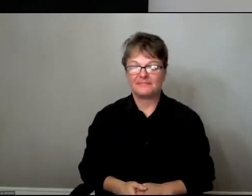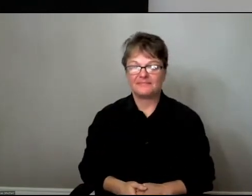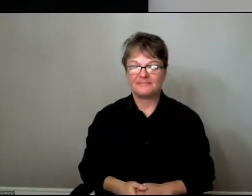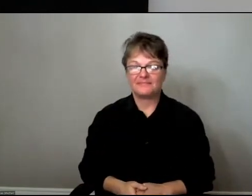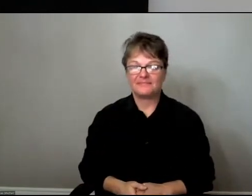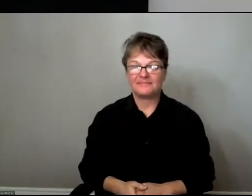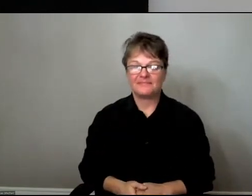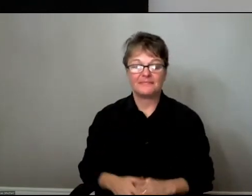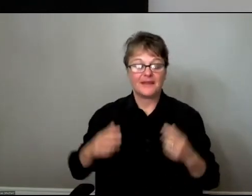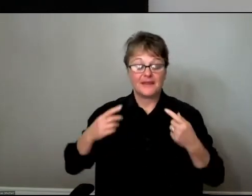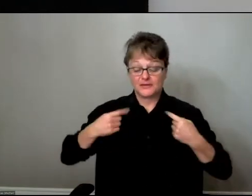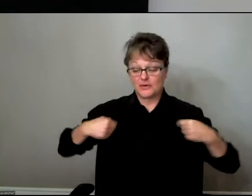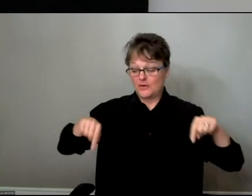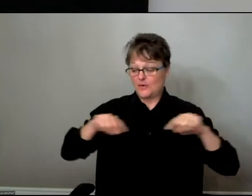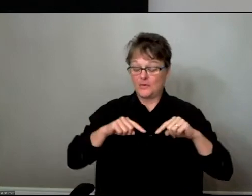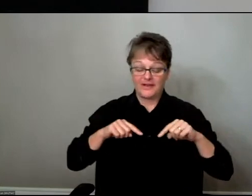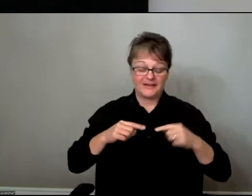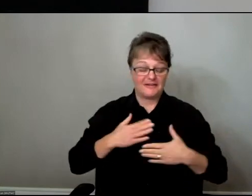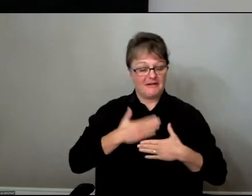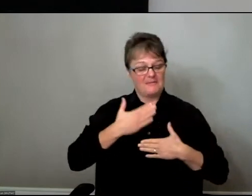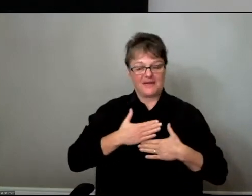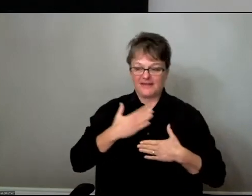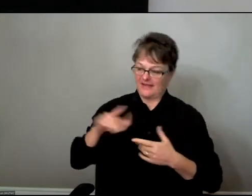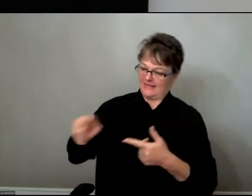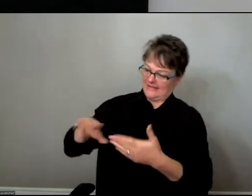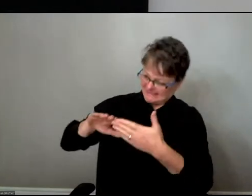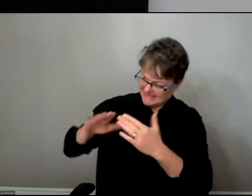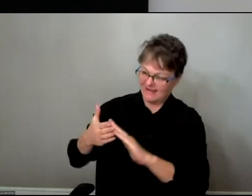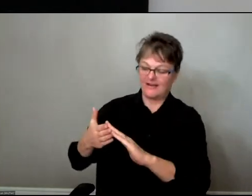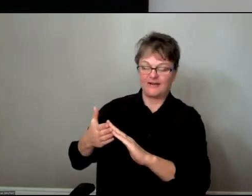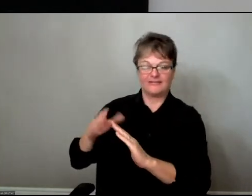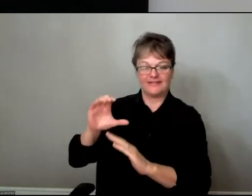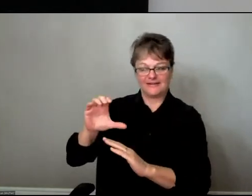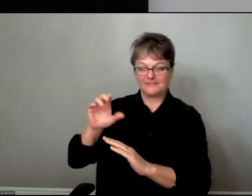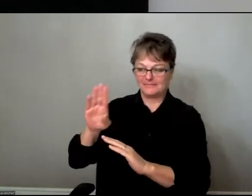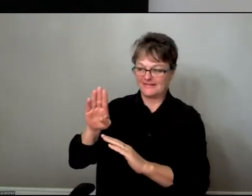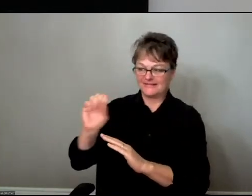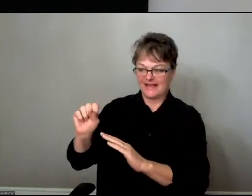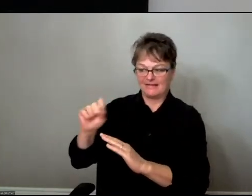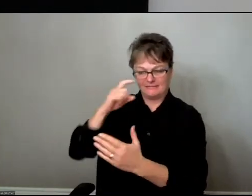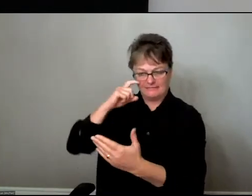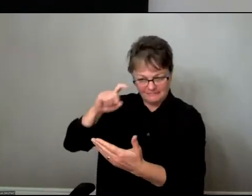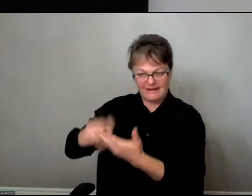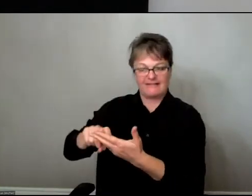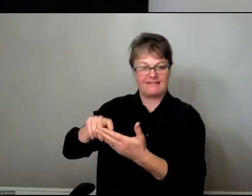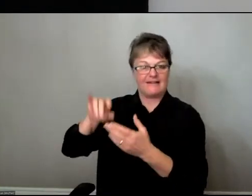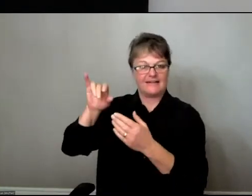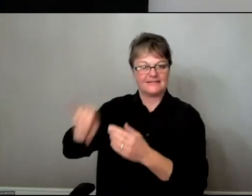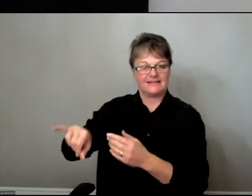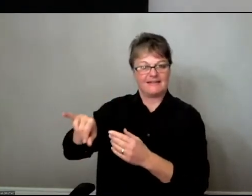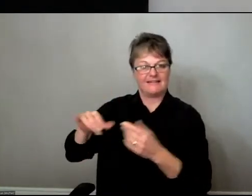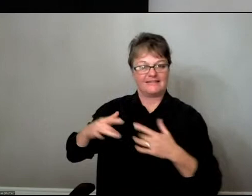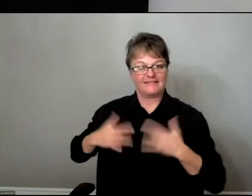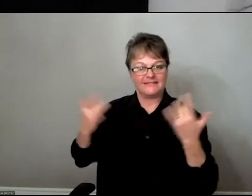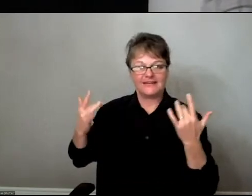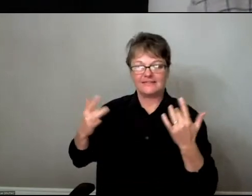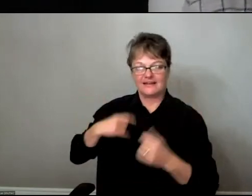And we are pleased that our town is recognizing this important event and what it signifies.